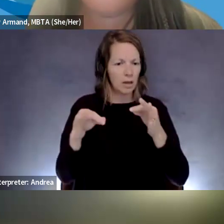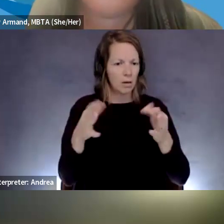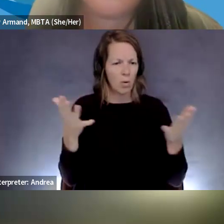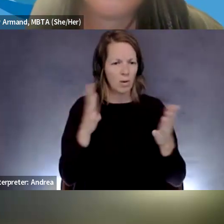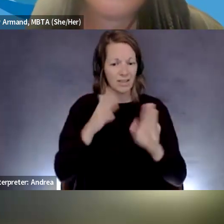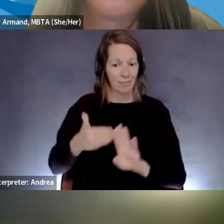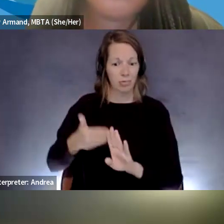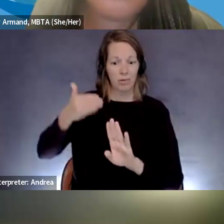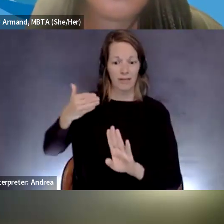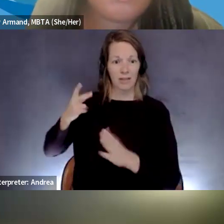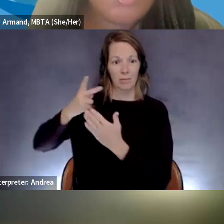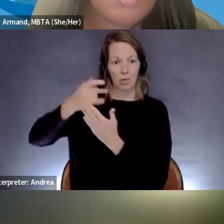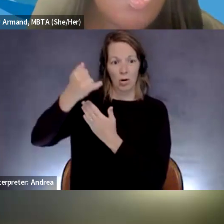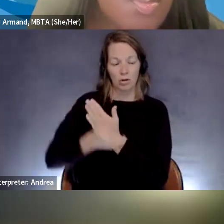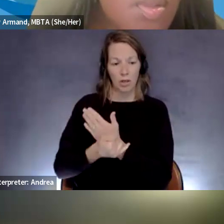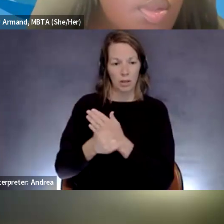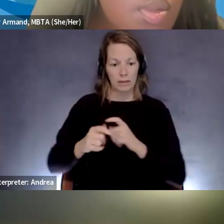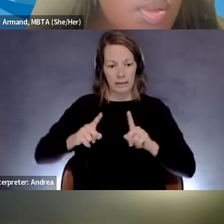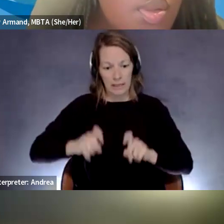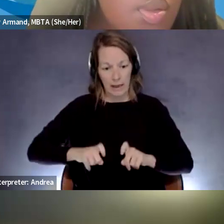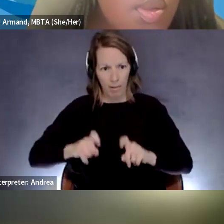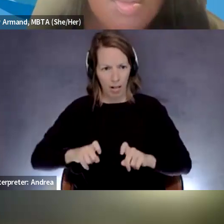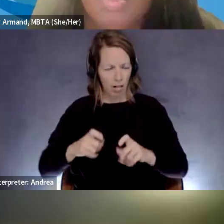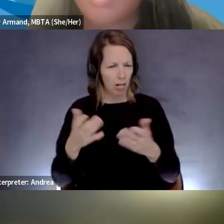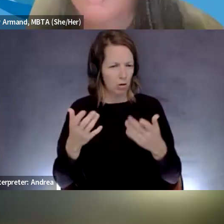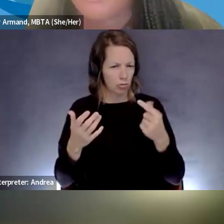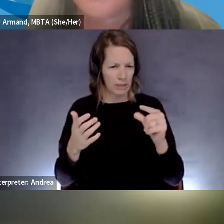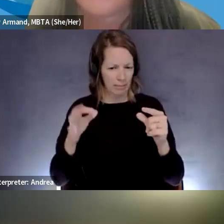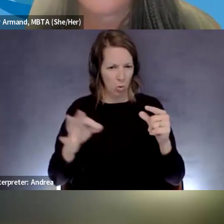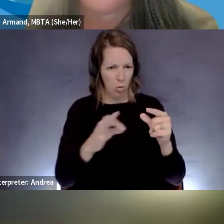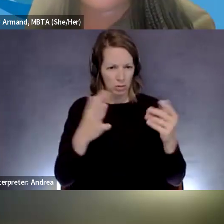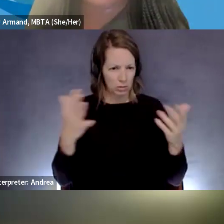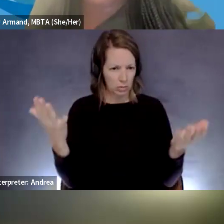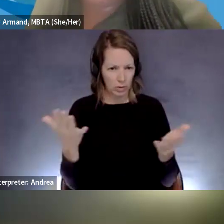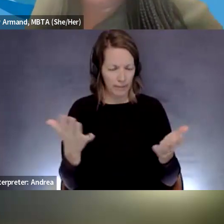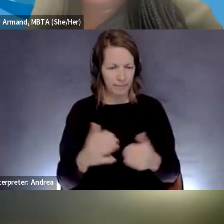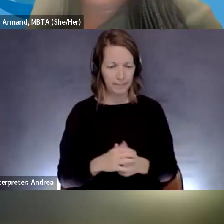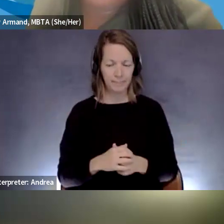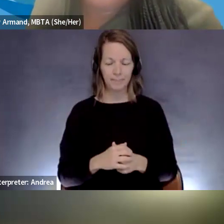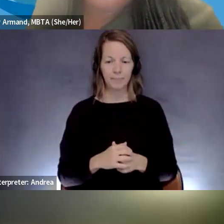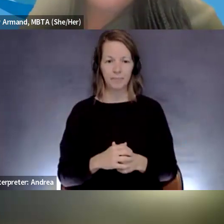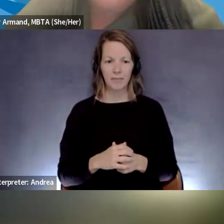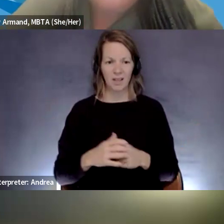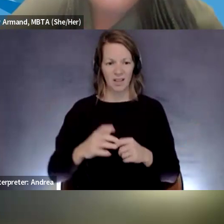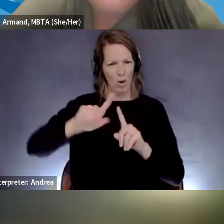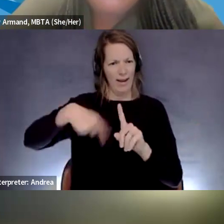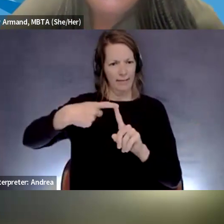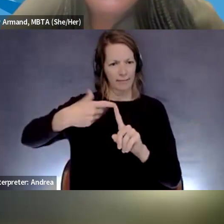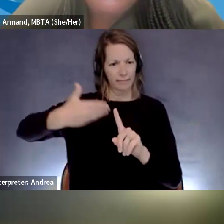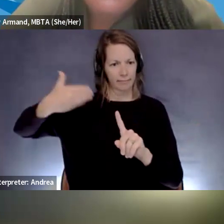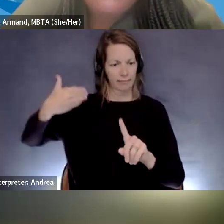the previous project that were those sampling points marked in green, and how far back that